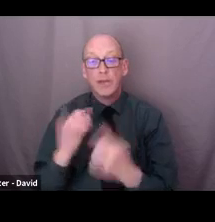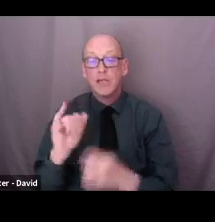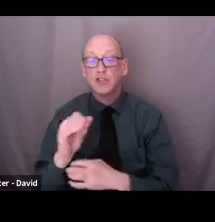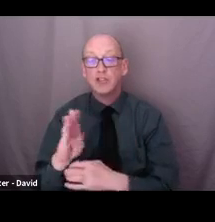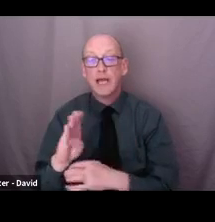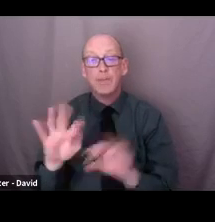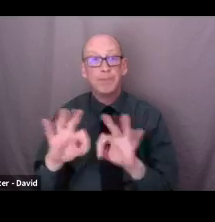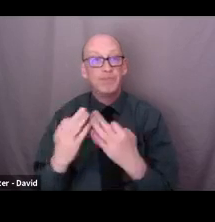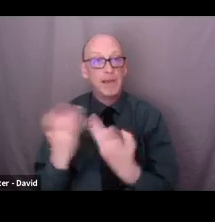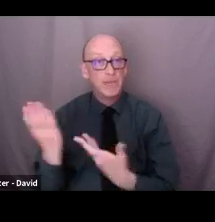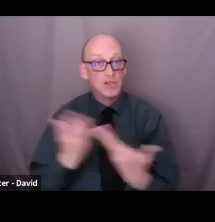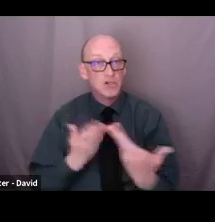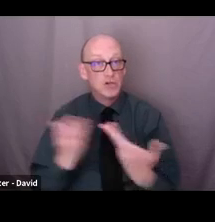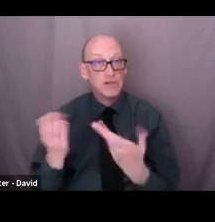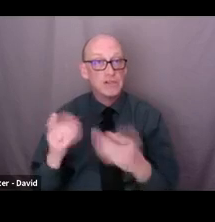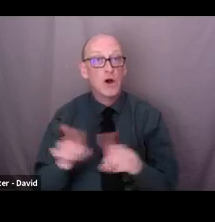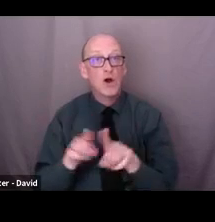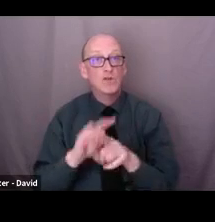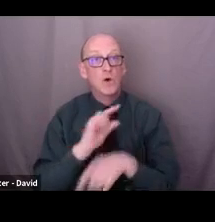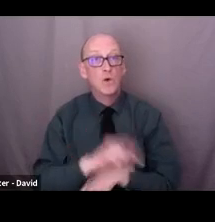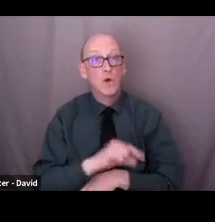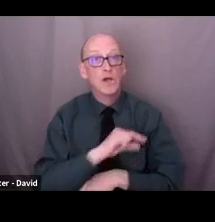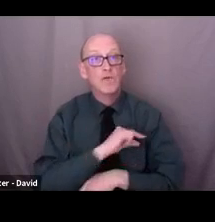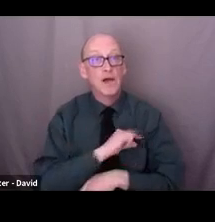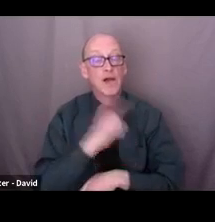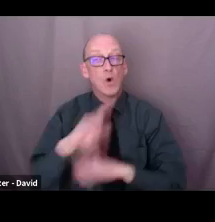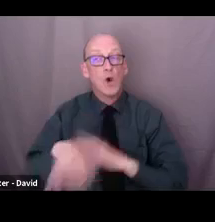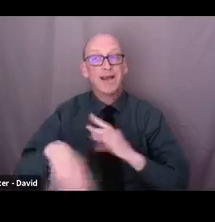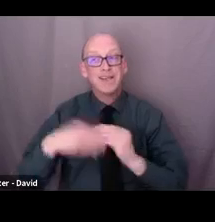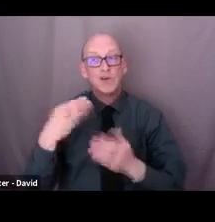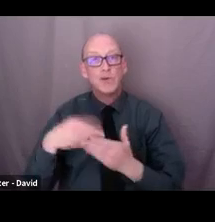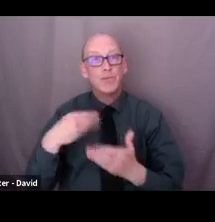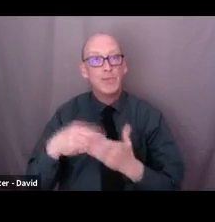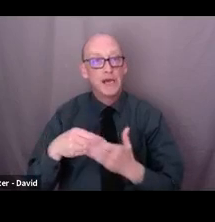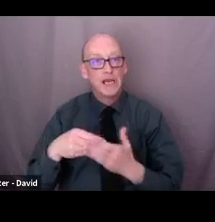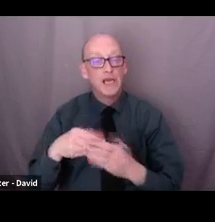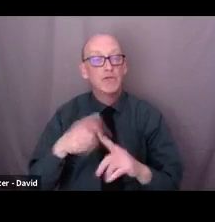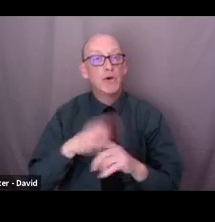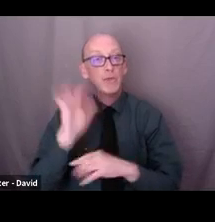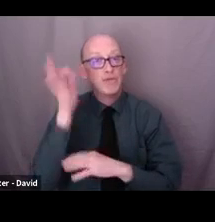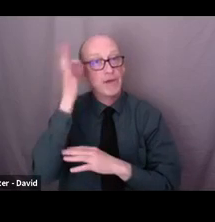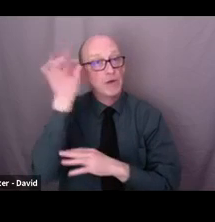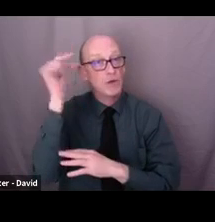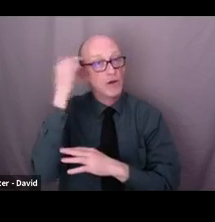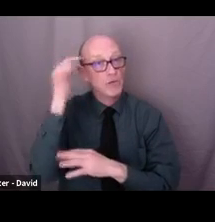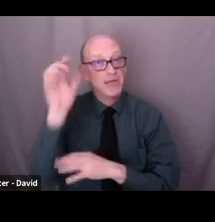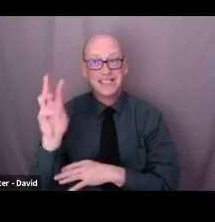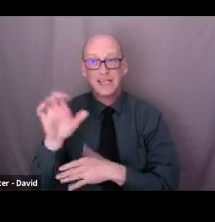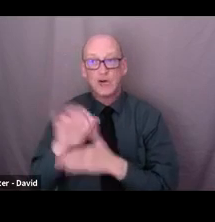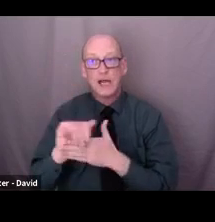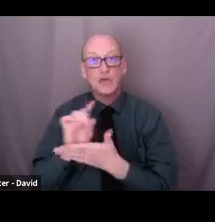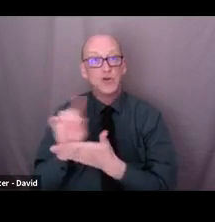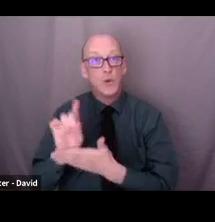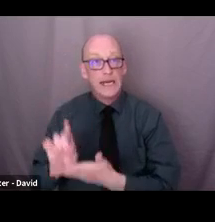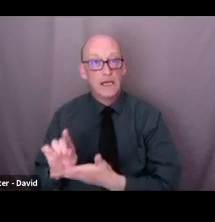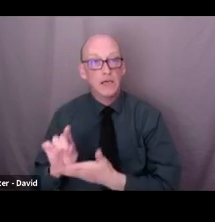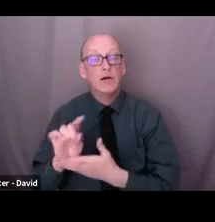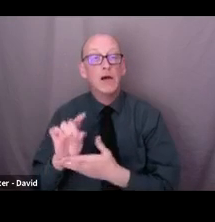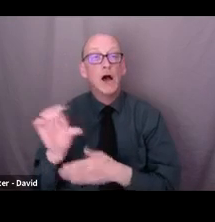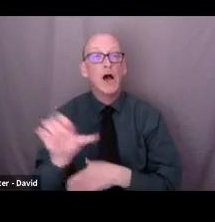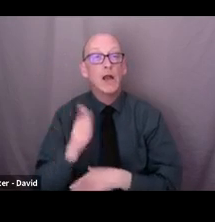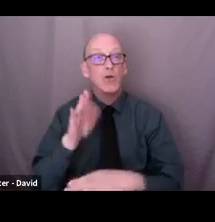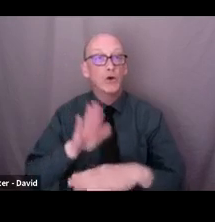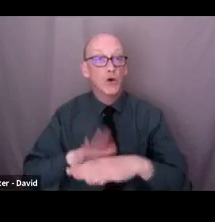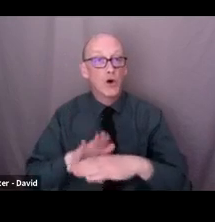also qualify for the additional funding from the federal government, the $600 per week. Another caution, make